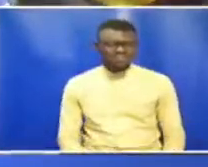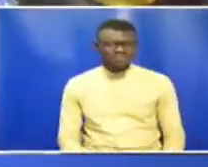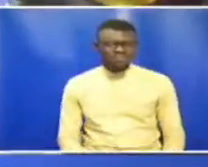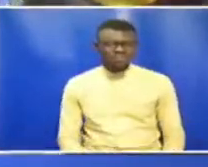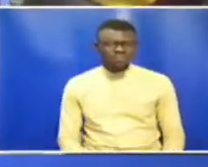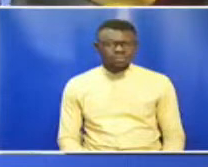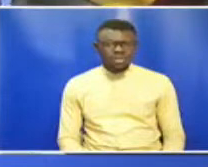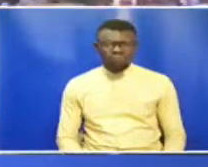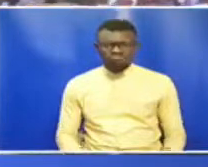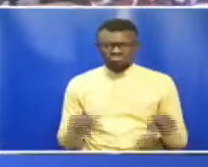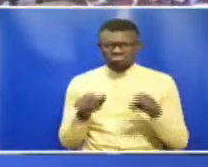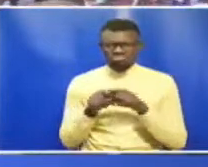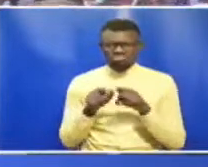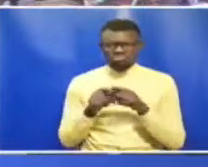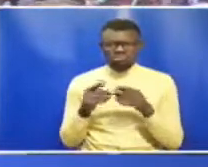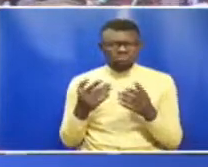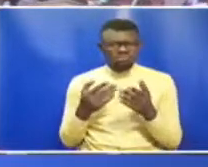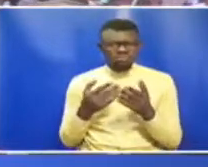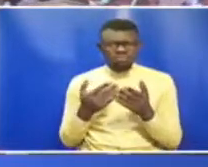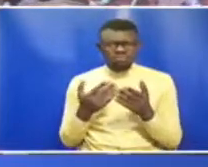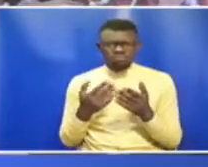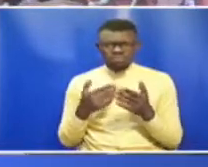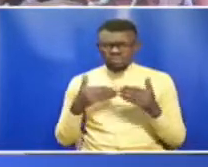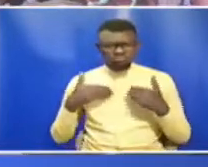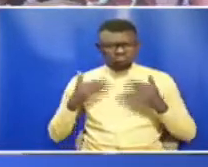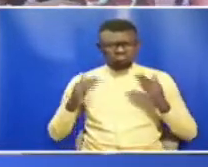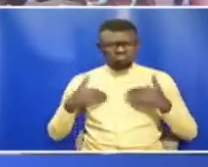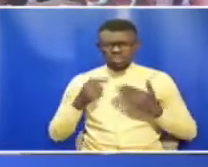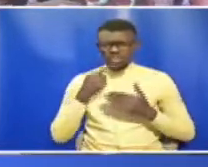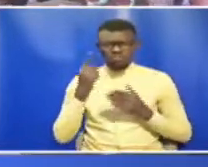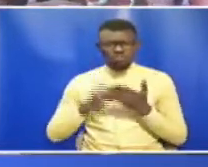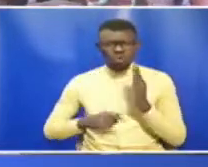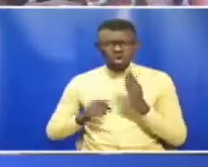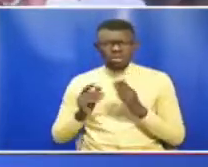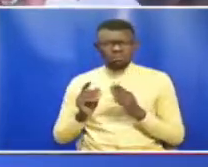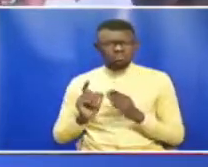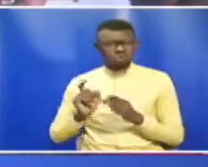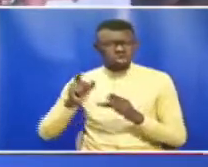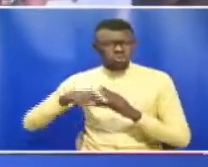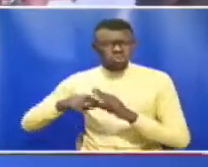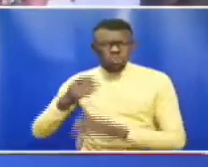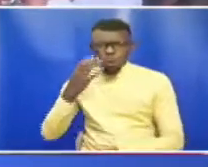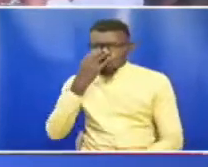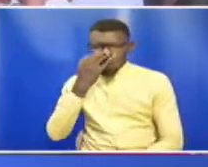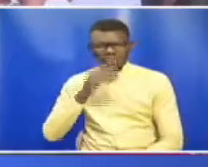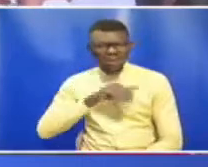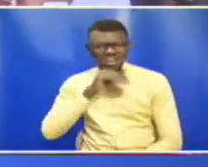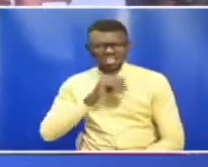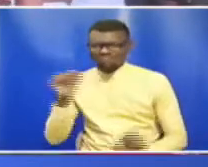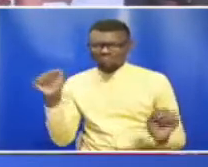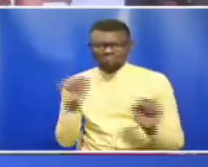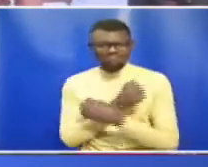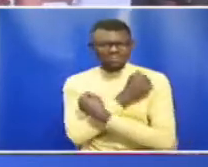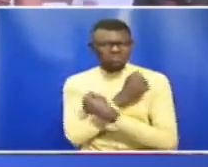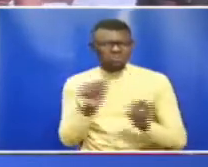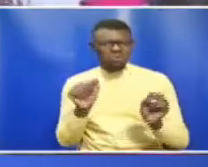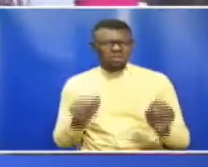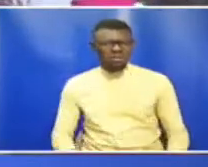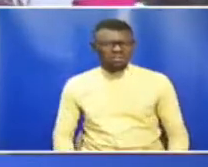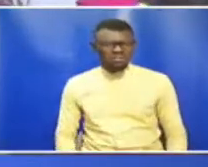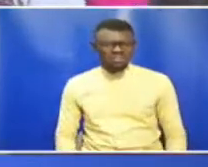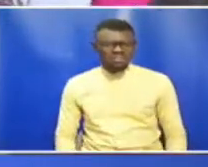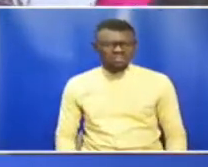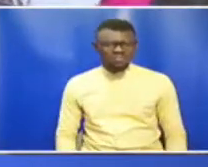They also dismissed talks that some of them are being quoted for a possible alliance with Deputy President William Ruto and ODM leader Raila Odinga.